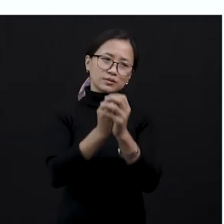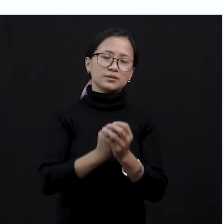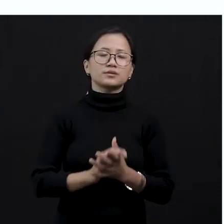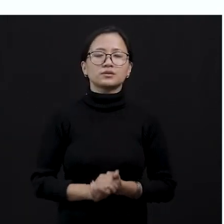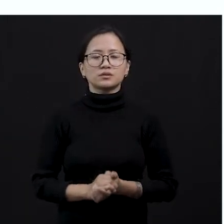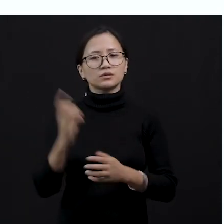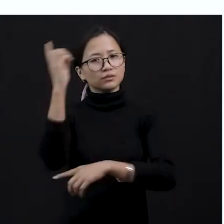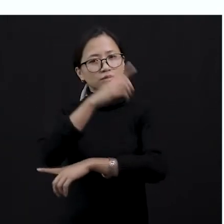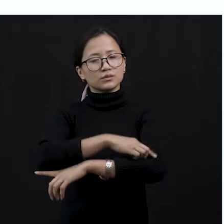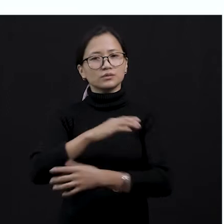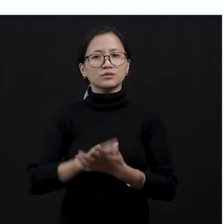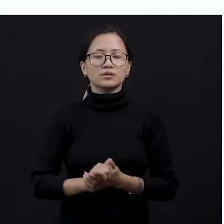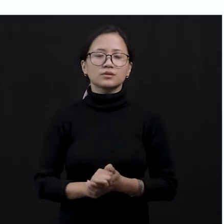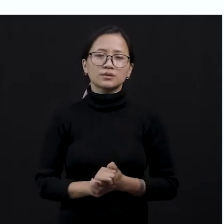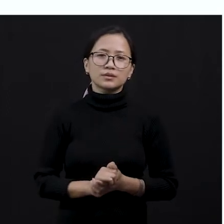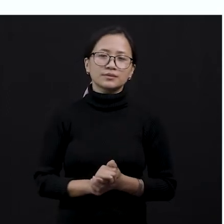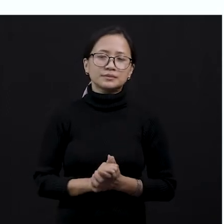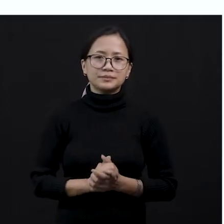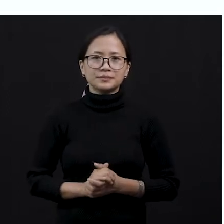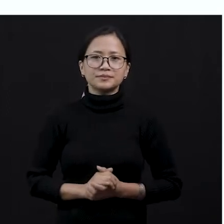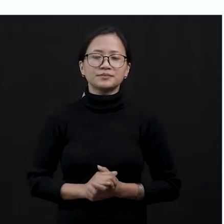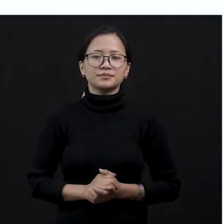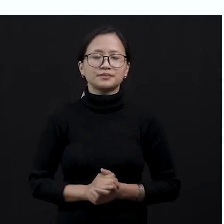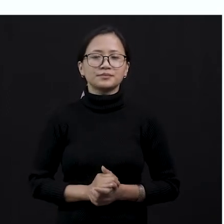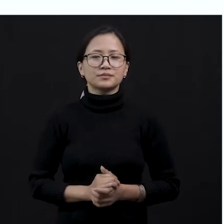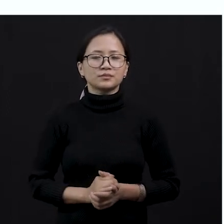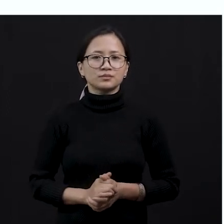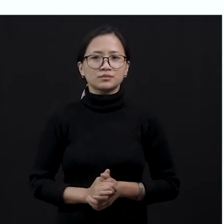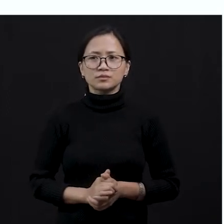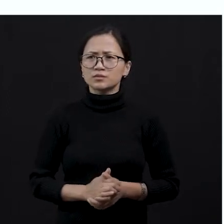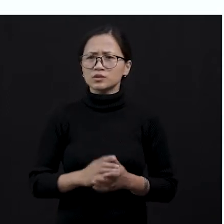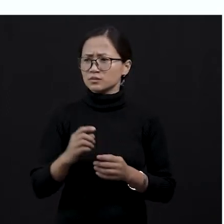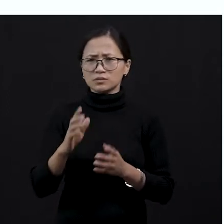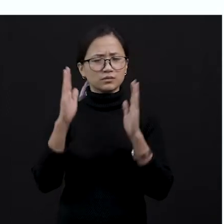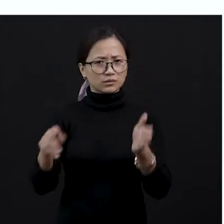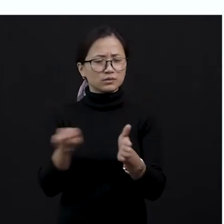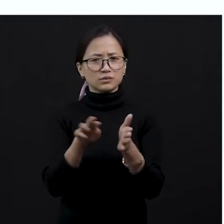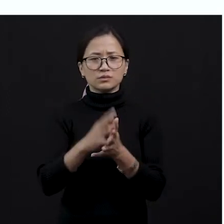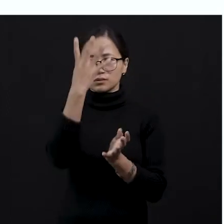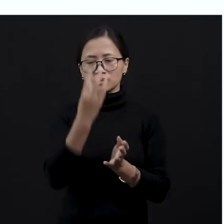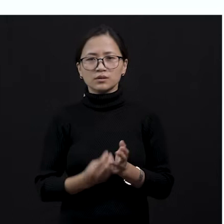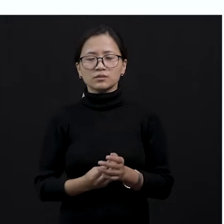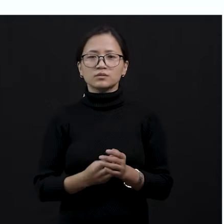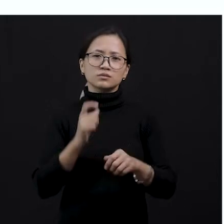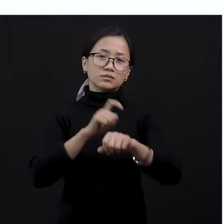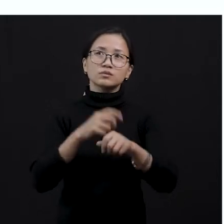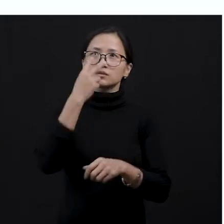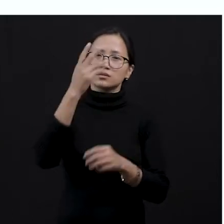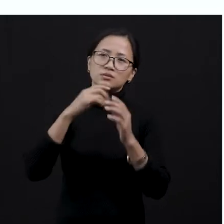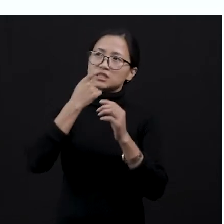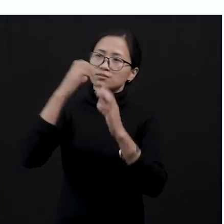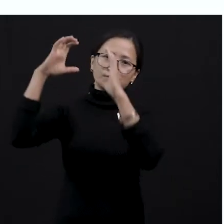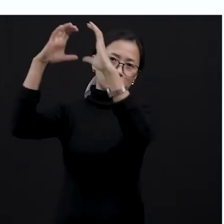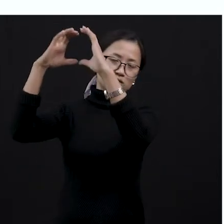the daytime. Now moon brightens and stars sparkle at night. Now during the nighttime, what do we see? We see the moon, right?